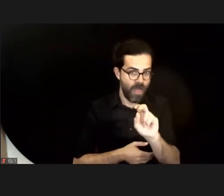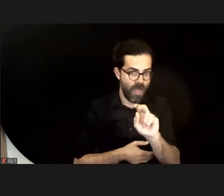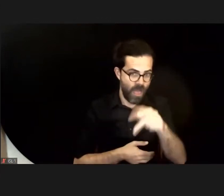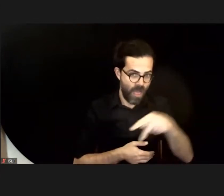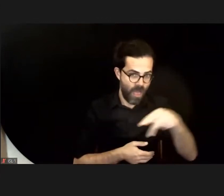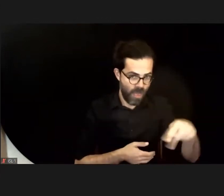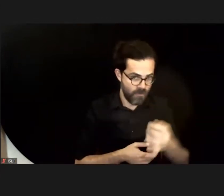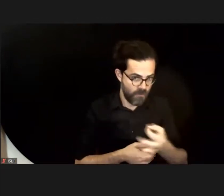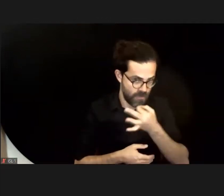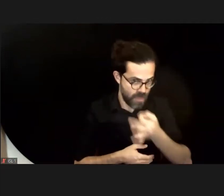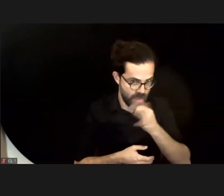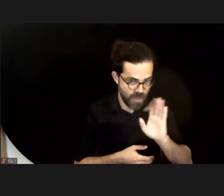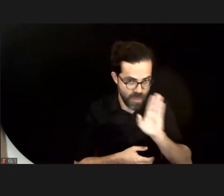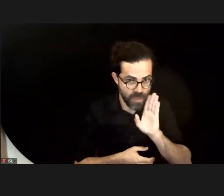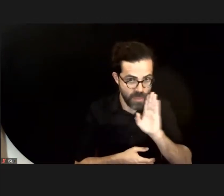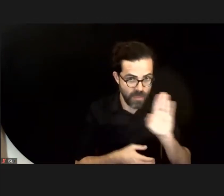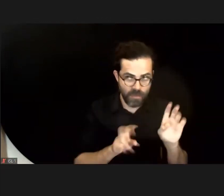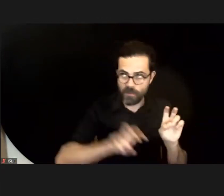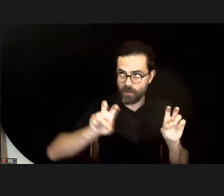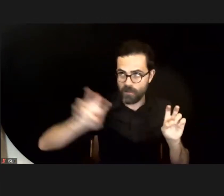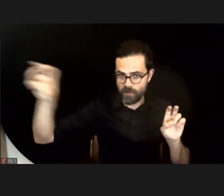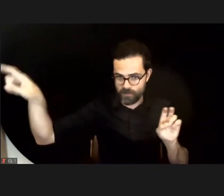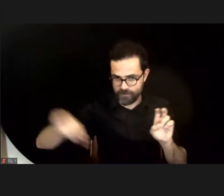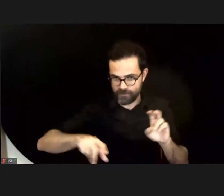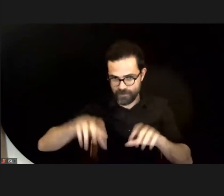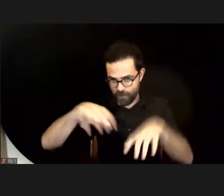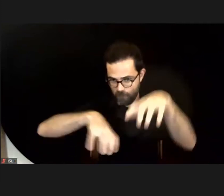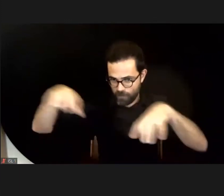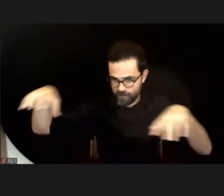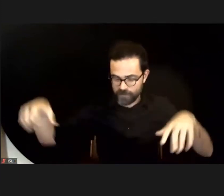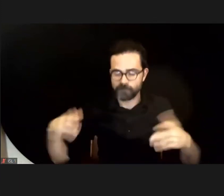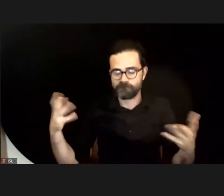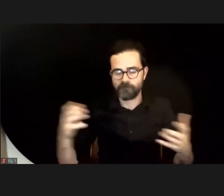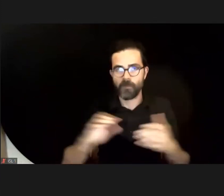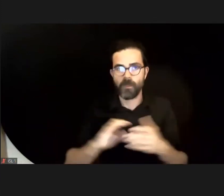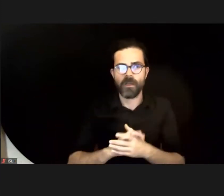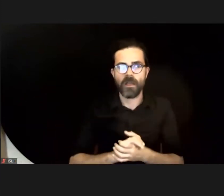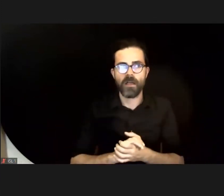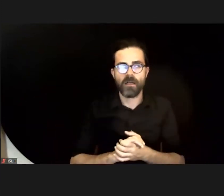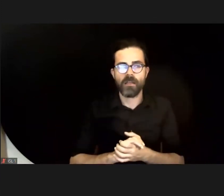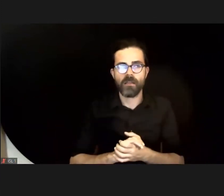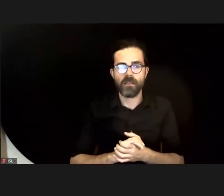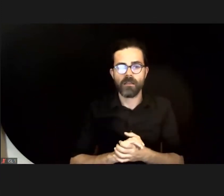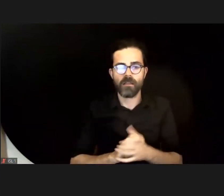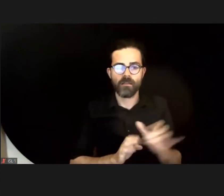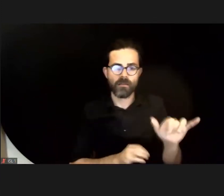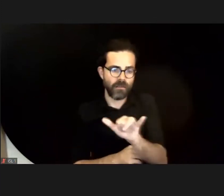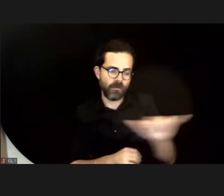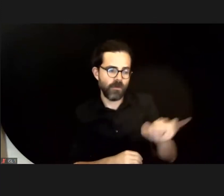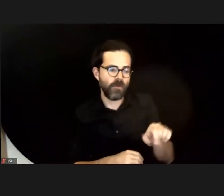So we can compare that to a music composer.